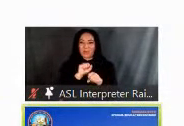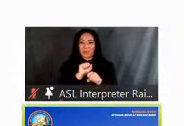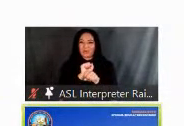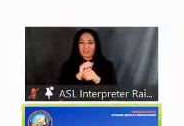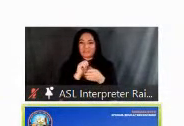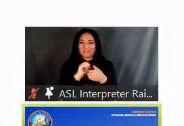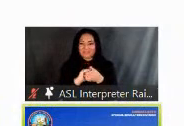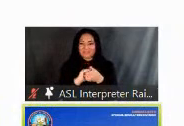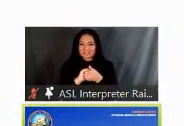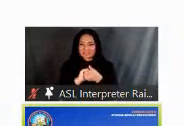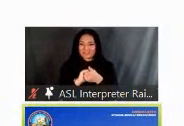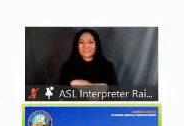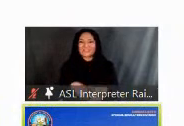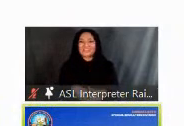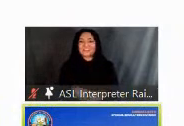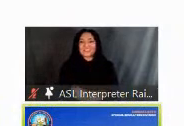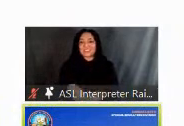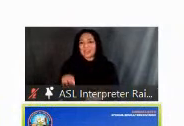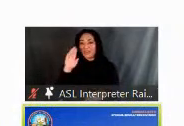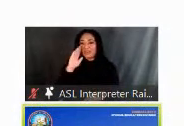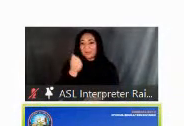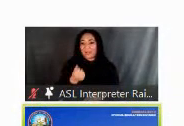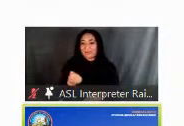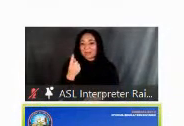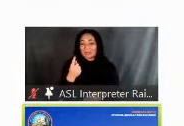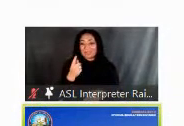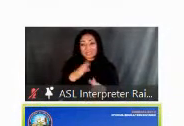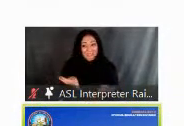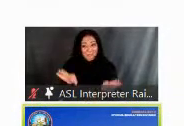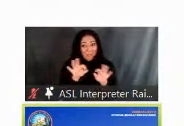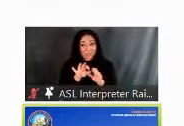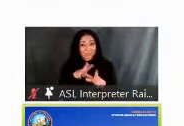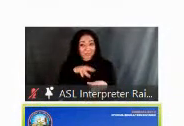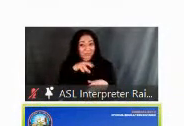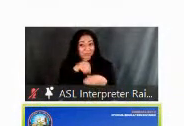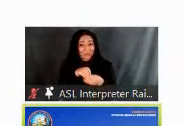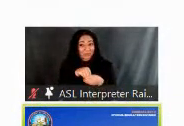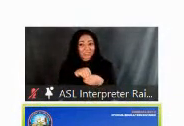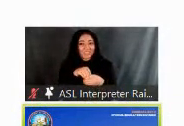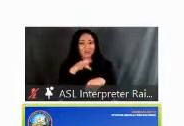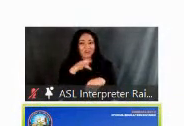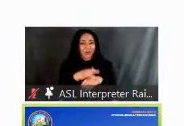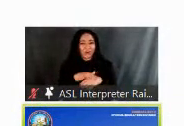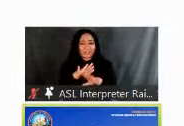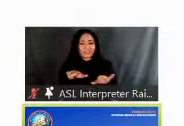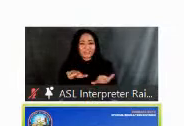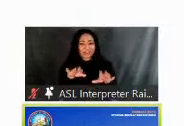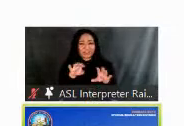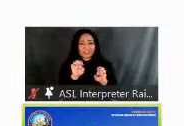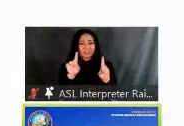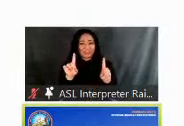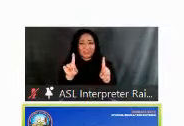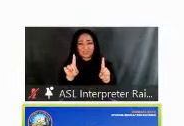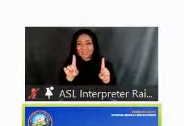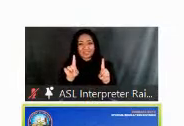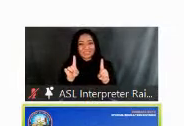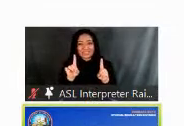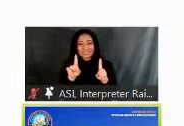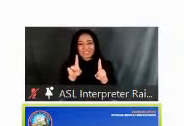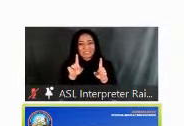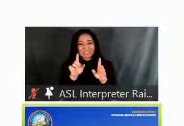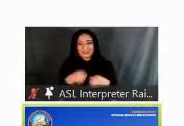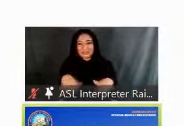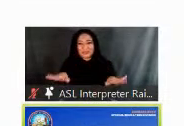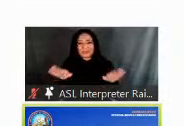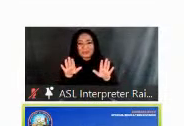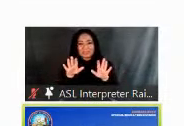Hello, everyone. The importance of inclusion in early childhood education can't be overstated. And I'm